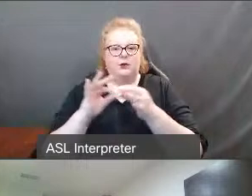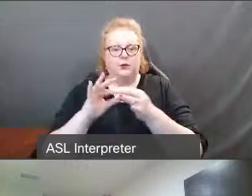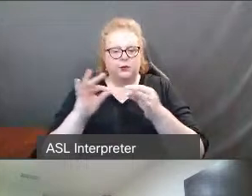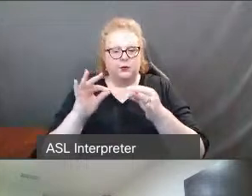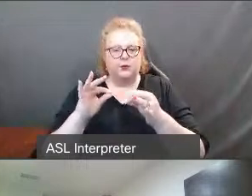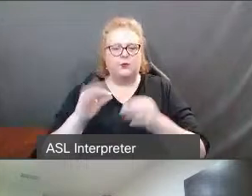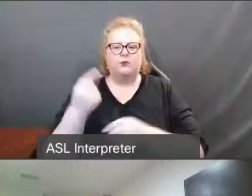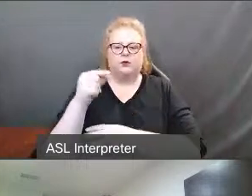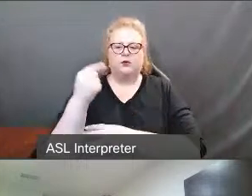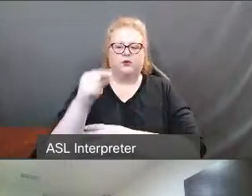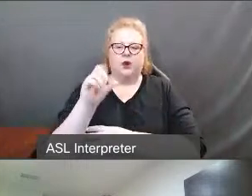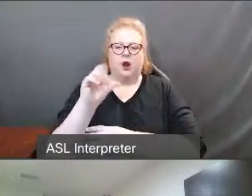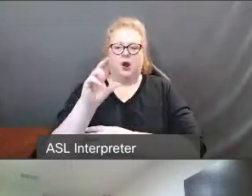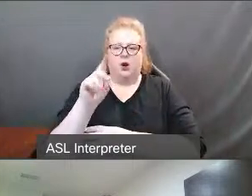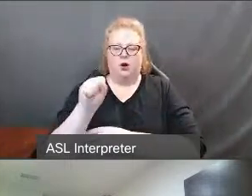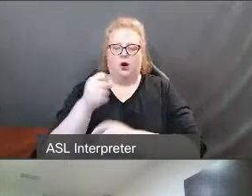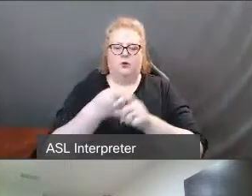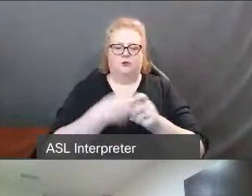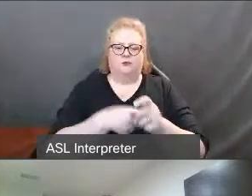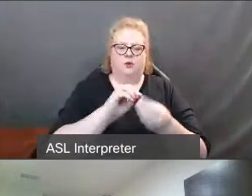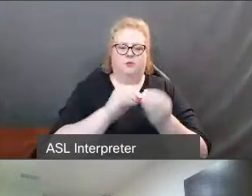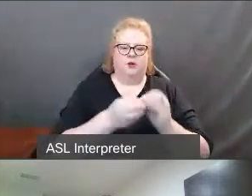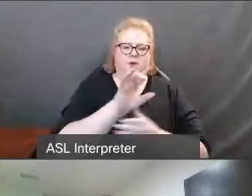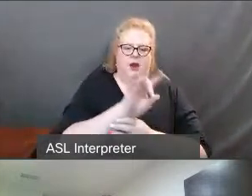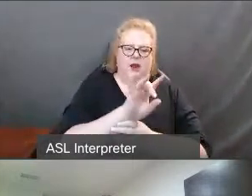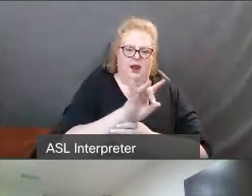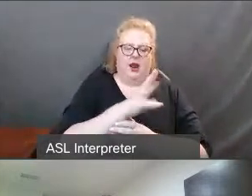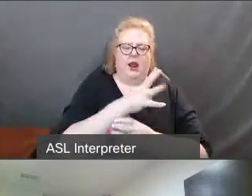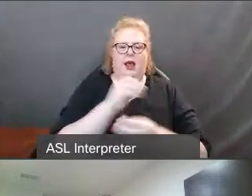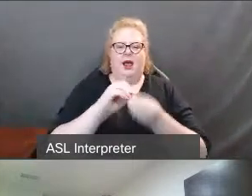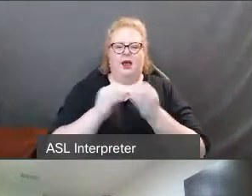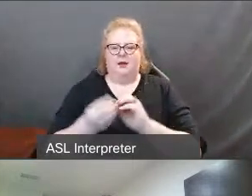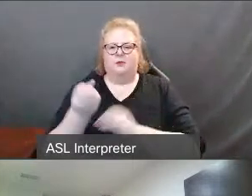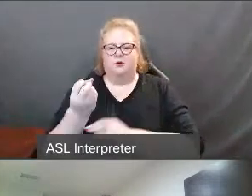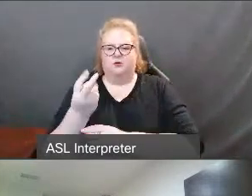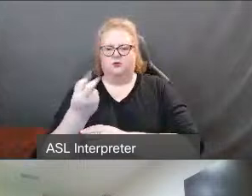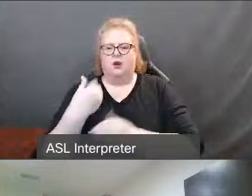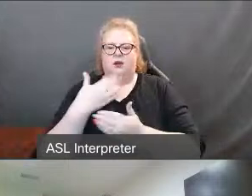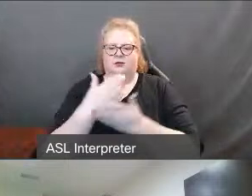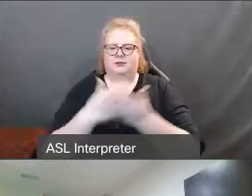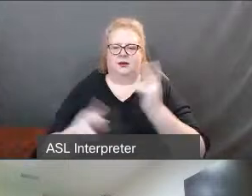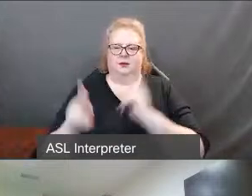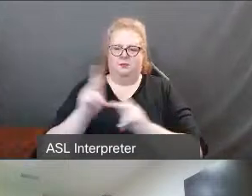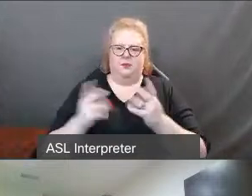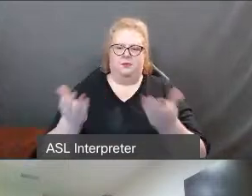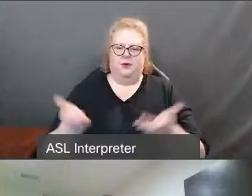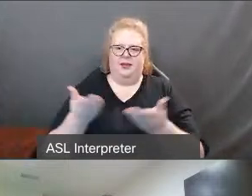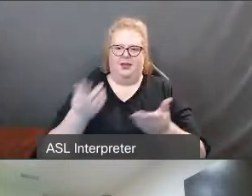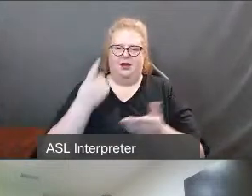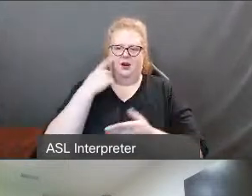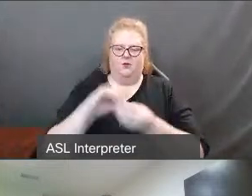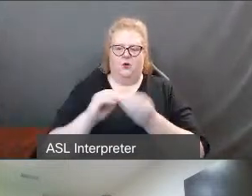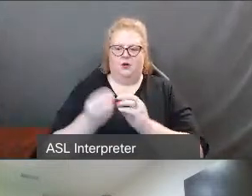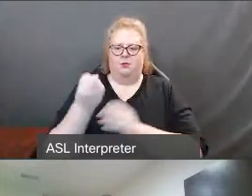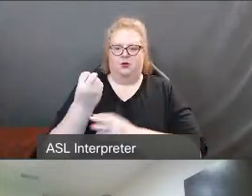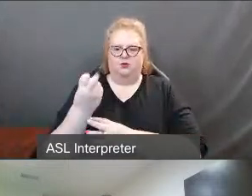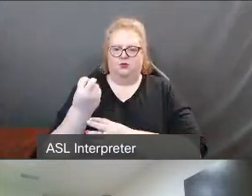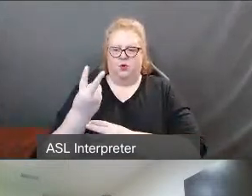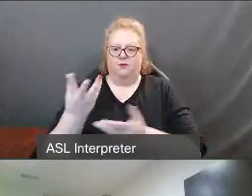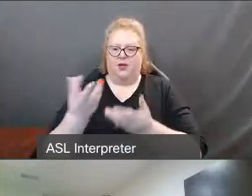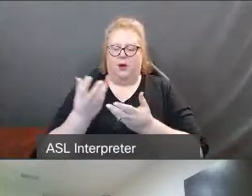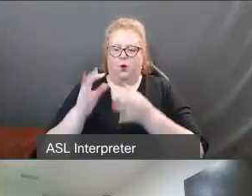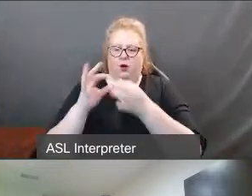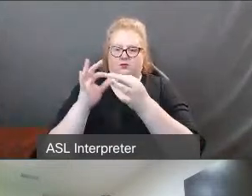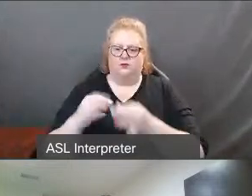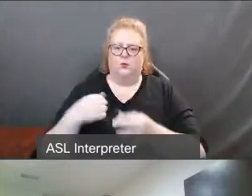on item 8 and 12, I believe we do have some people in the audience on item 12 that wanted to speak. We will send